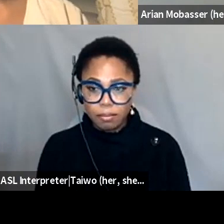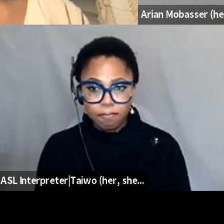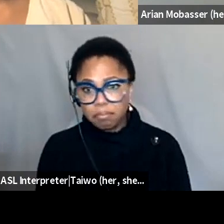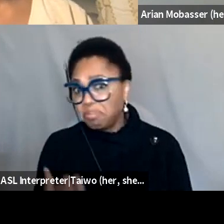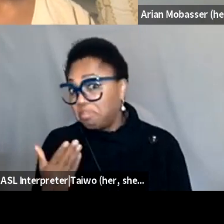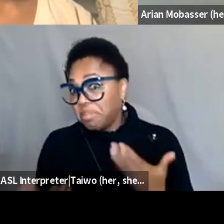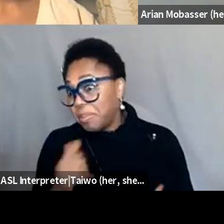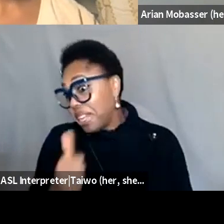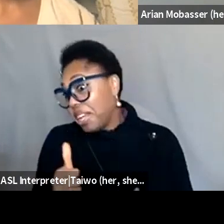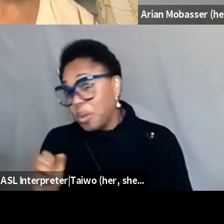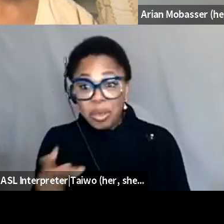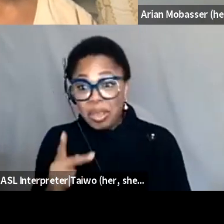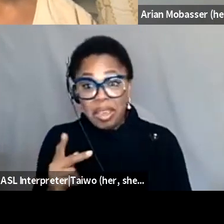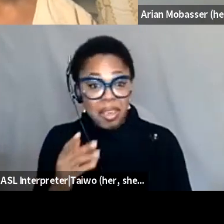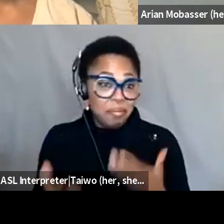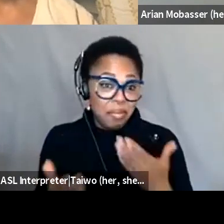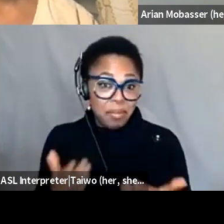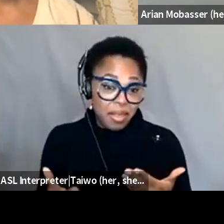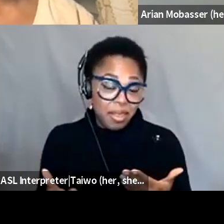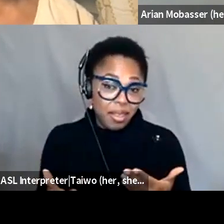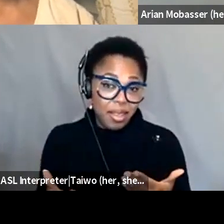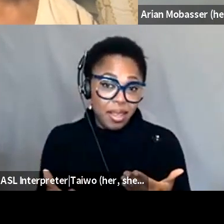Maybe not. Okay, maybe.